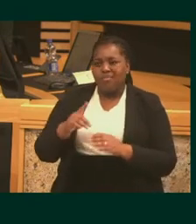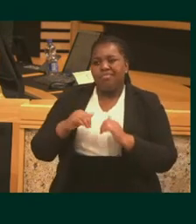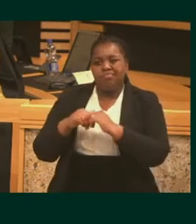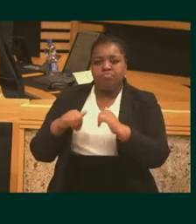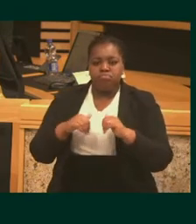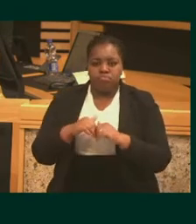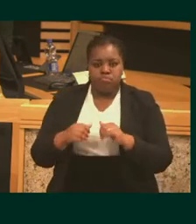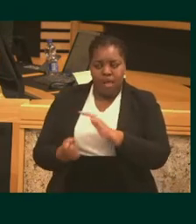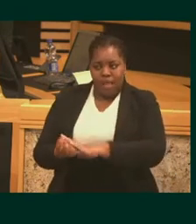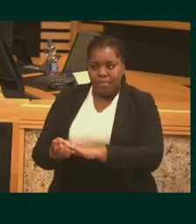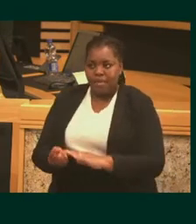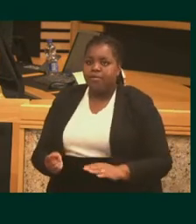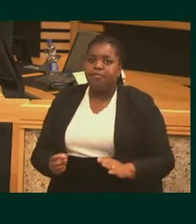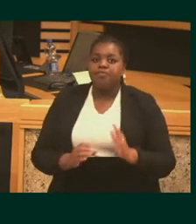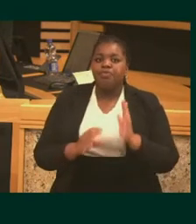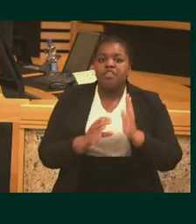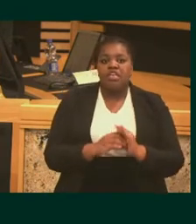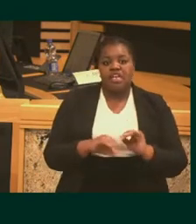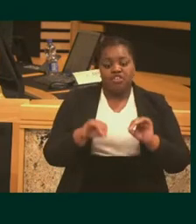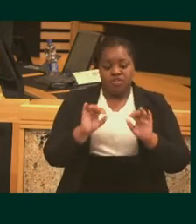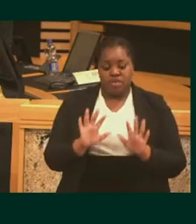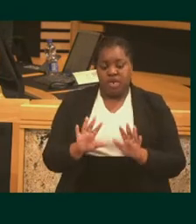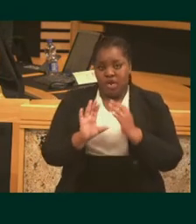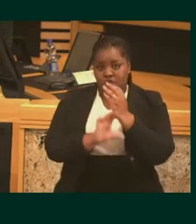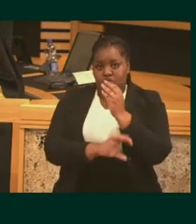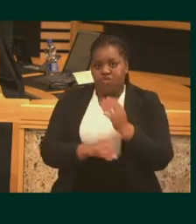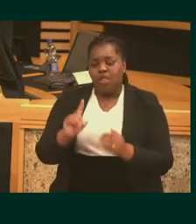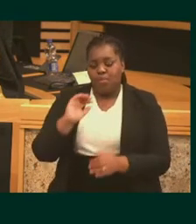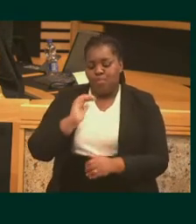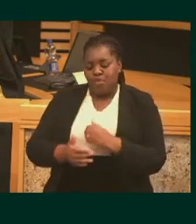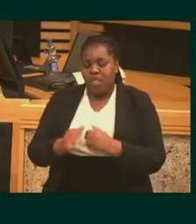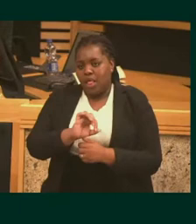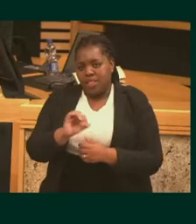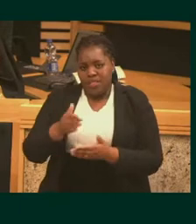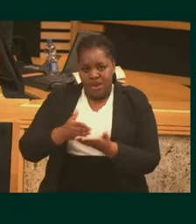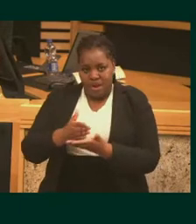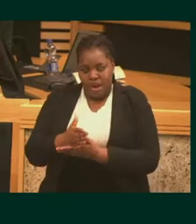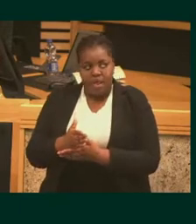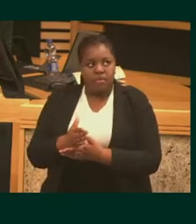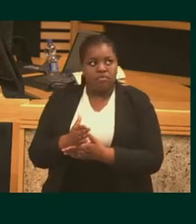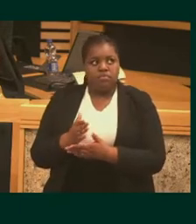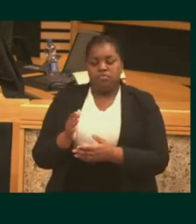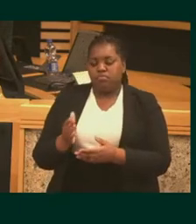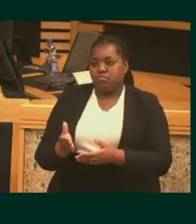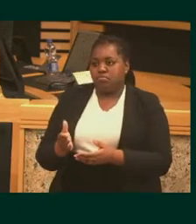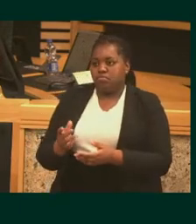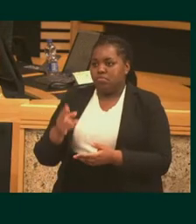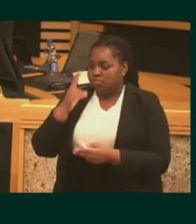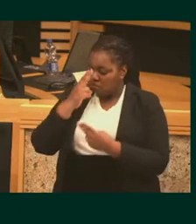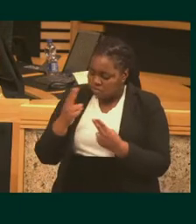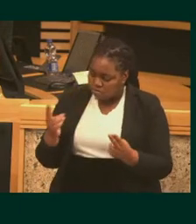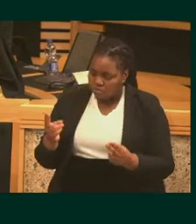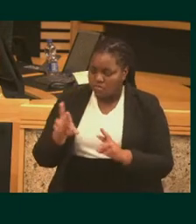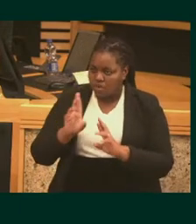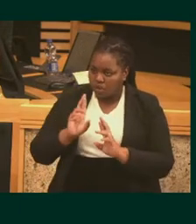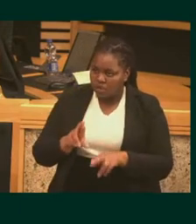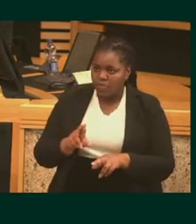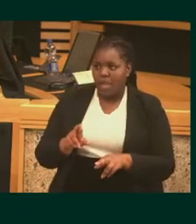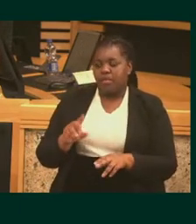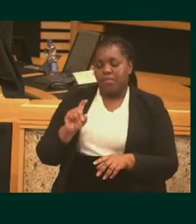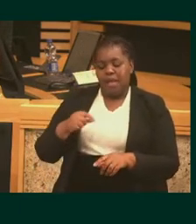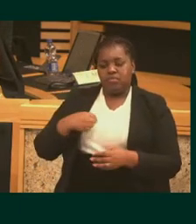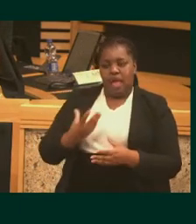discrimination section 10 of the Constitution protects the rights the right to inherent dignity and to have